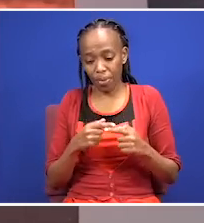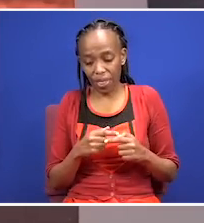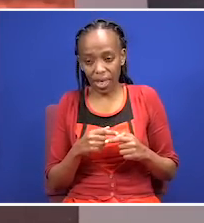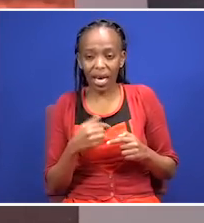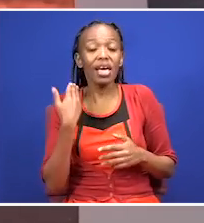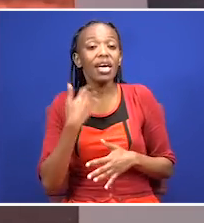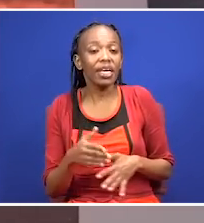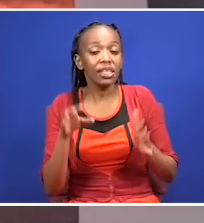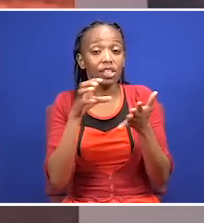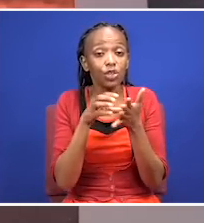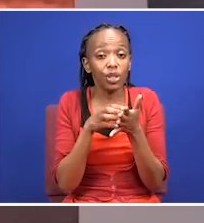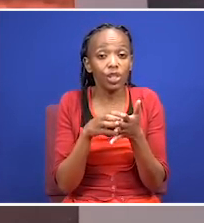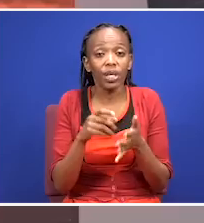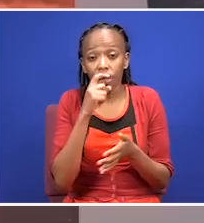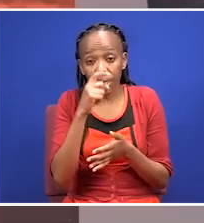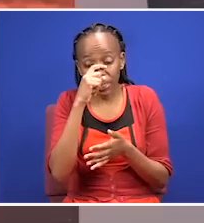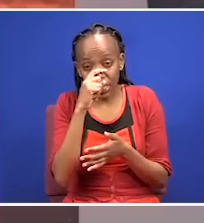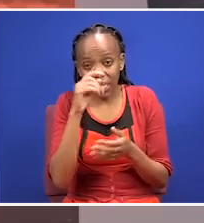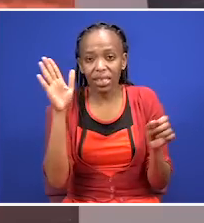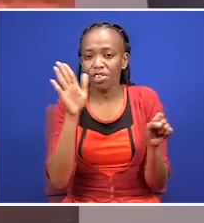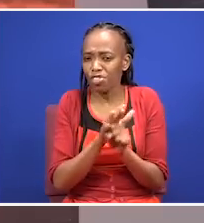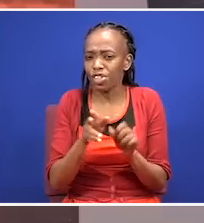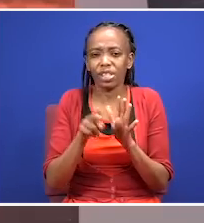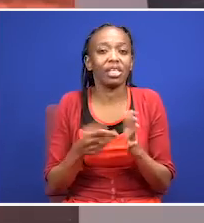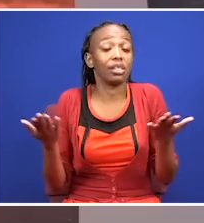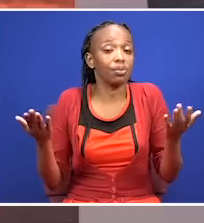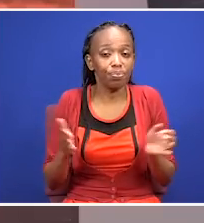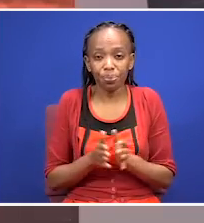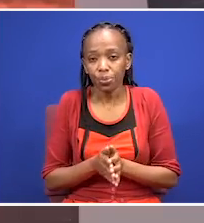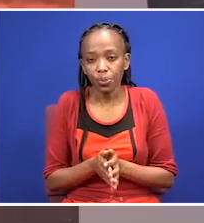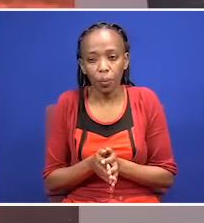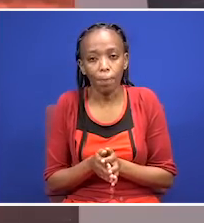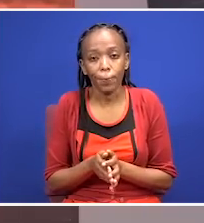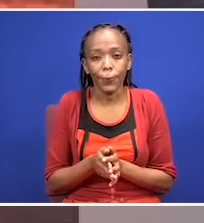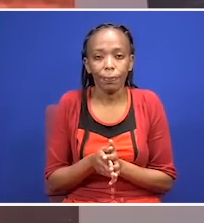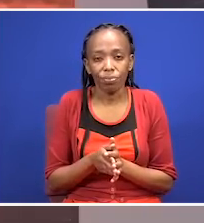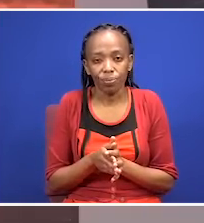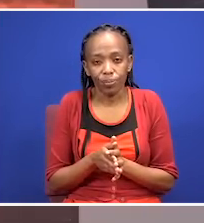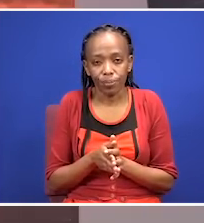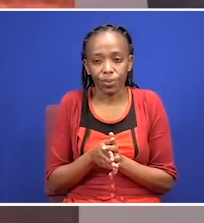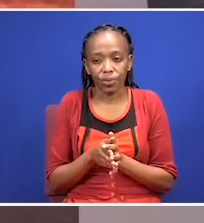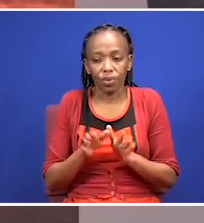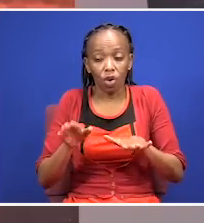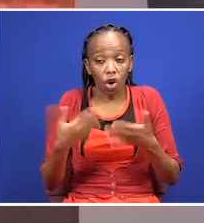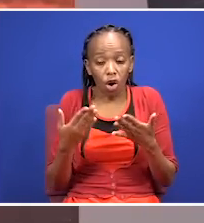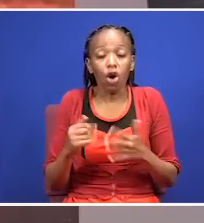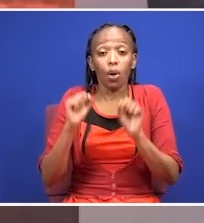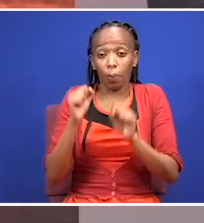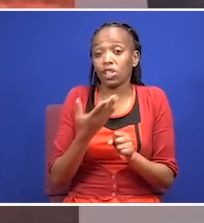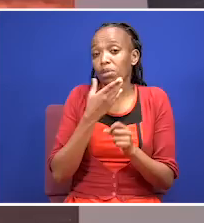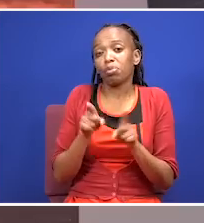hatefulness their jealous-filledness if there is such a word in english or had they